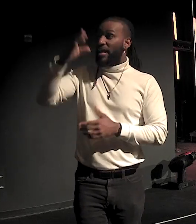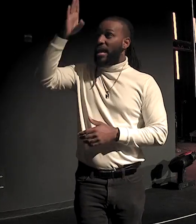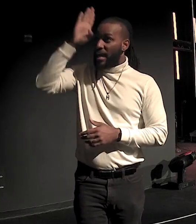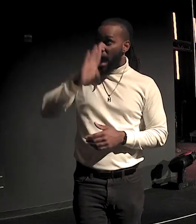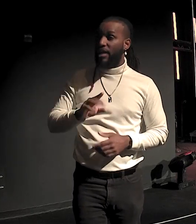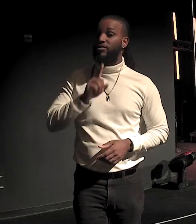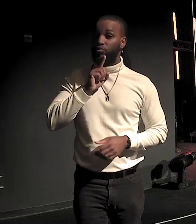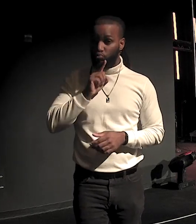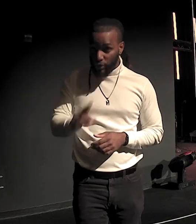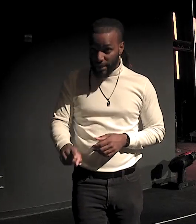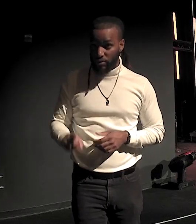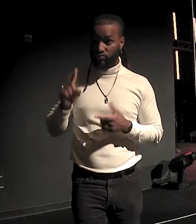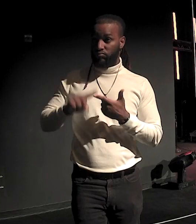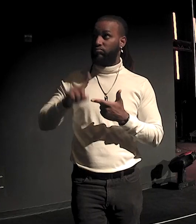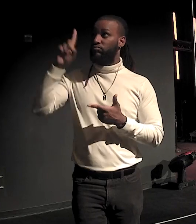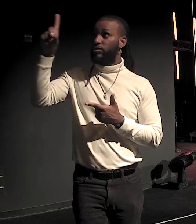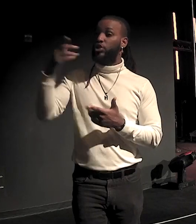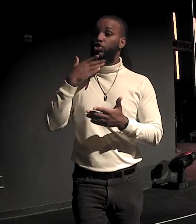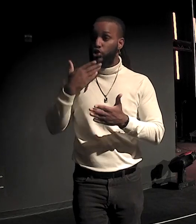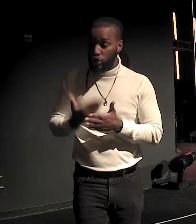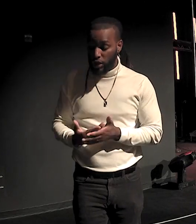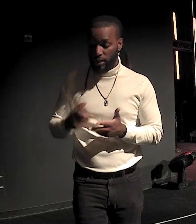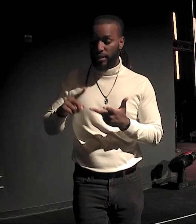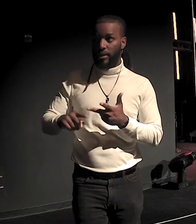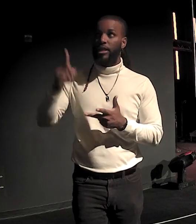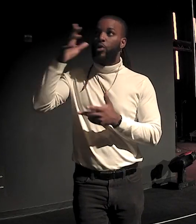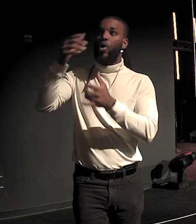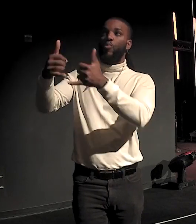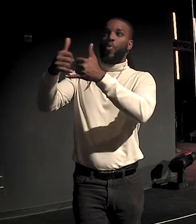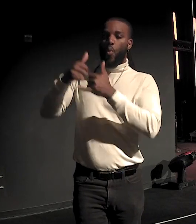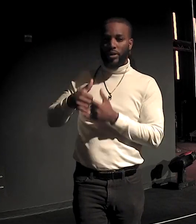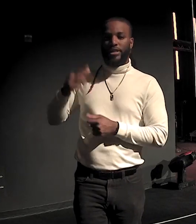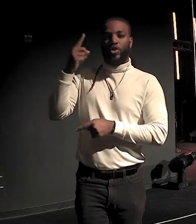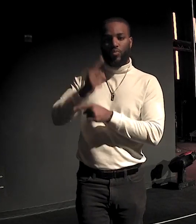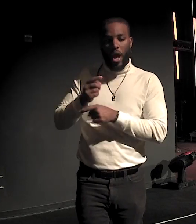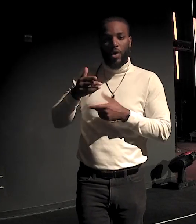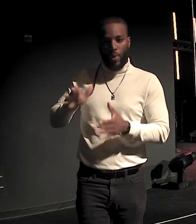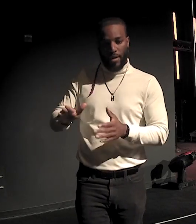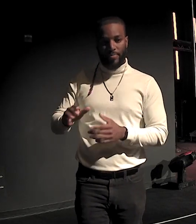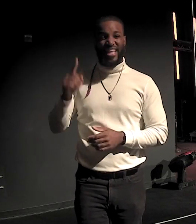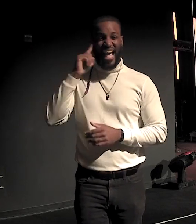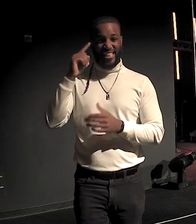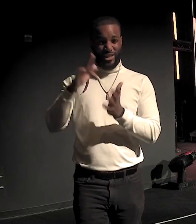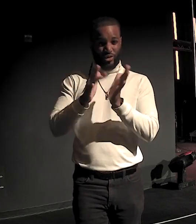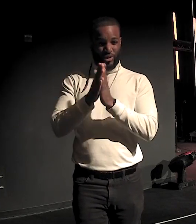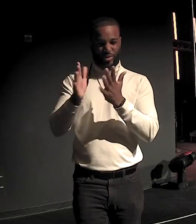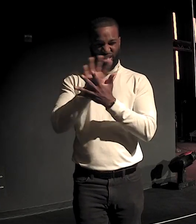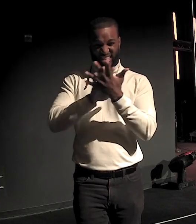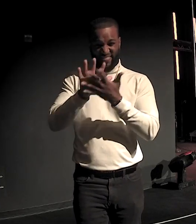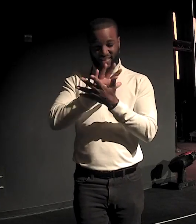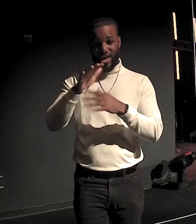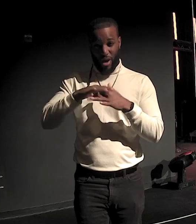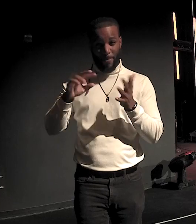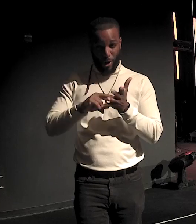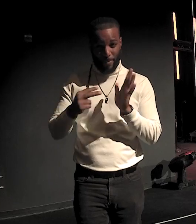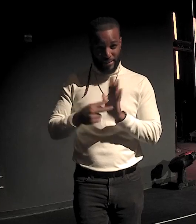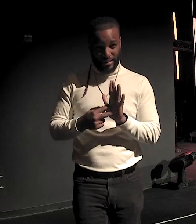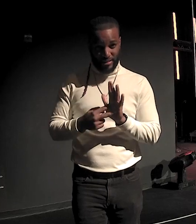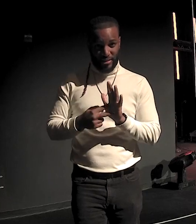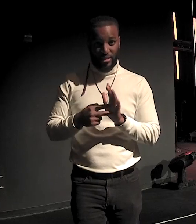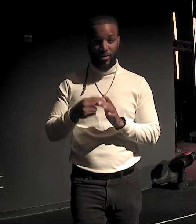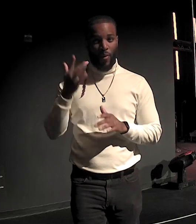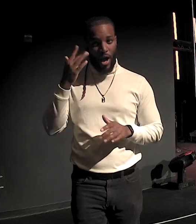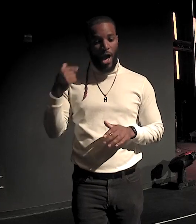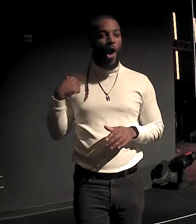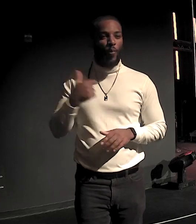is good and that he will reward in the right way. I actually think Scripture is vague on purpose because we